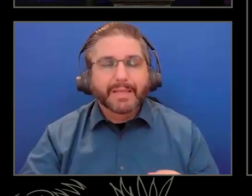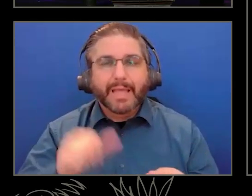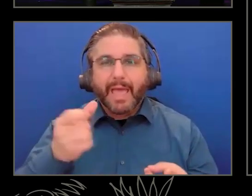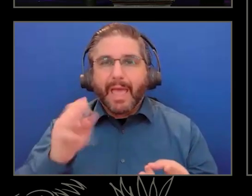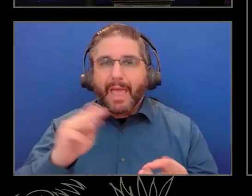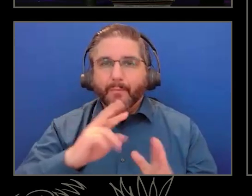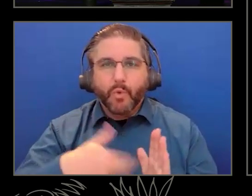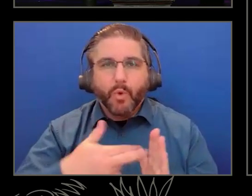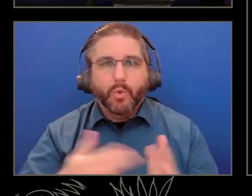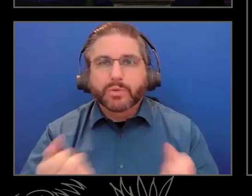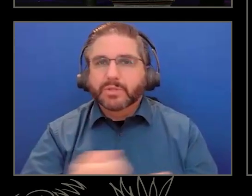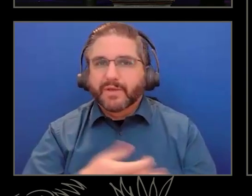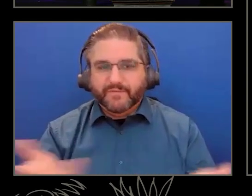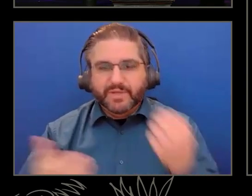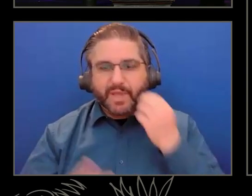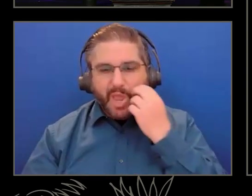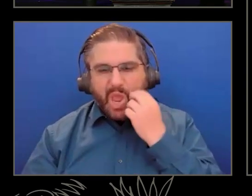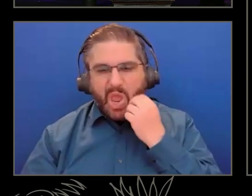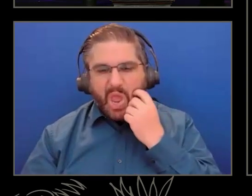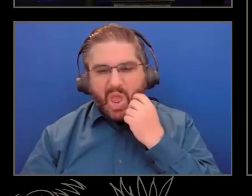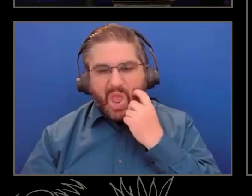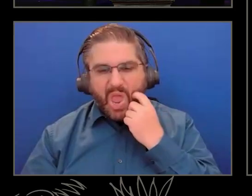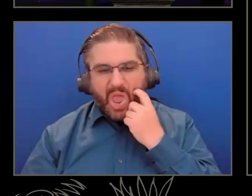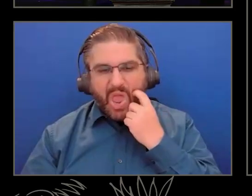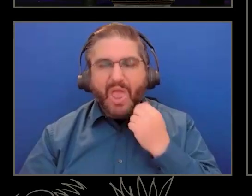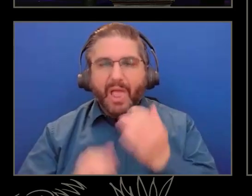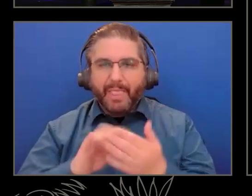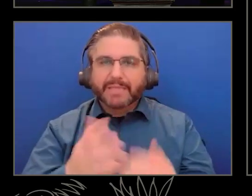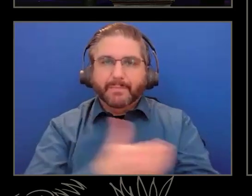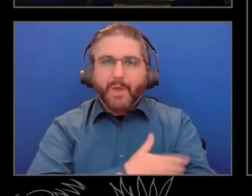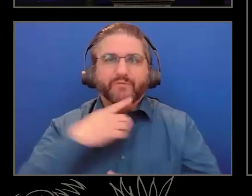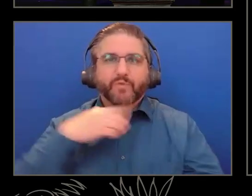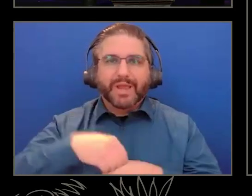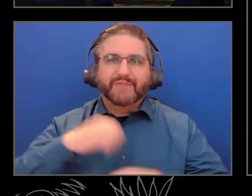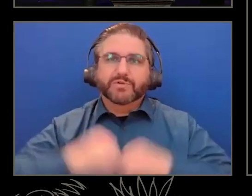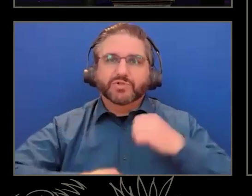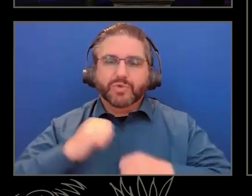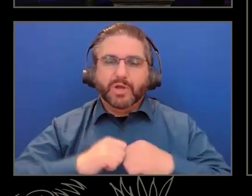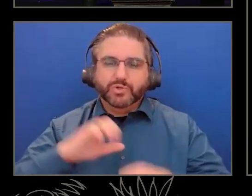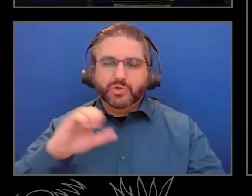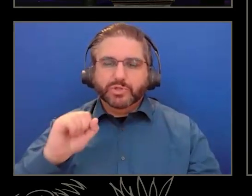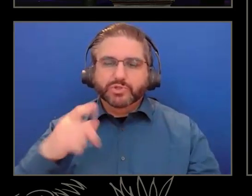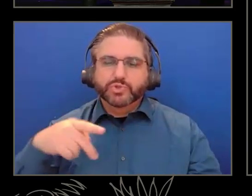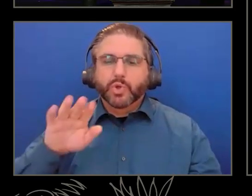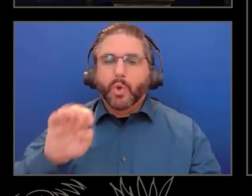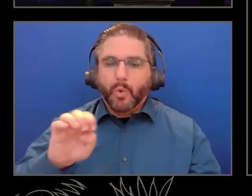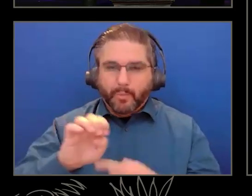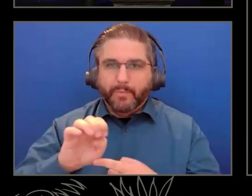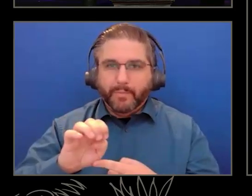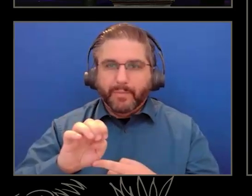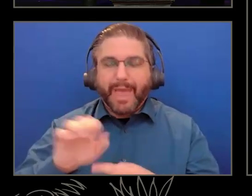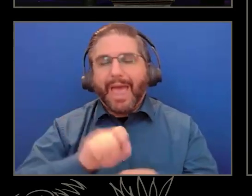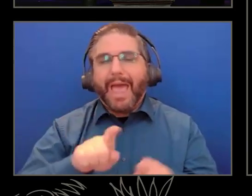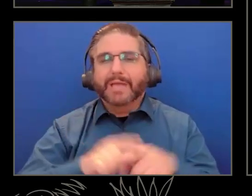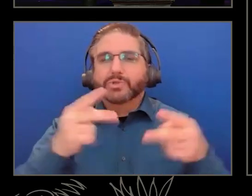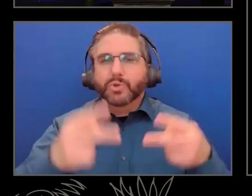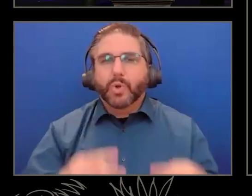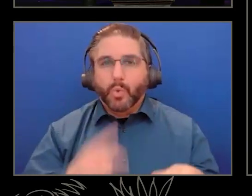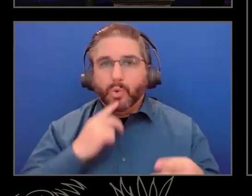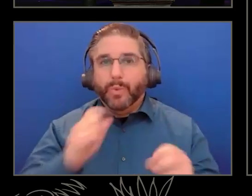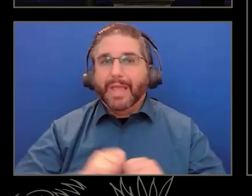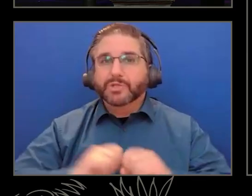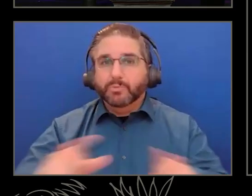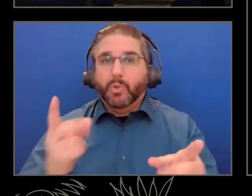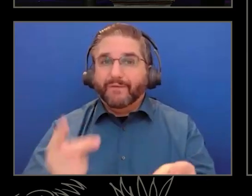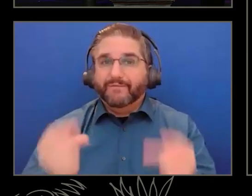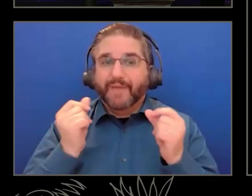etc. And that's the power of infrastructure as code. You can deploy fast, test, and tear everything